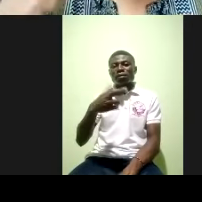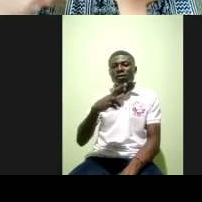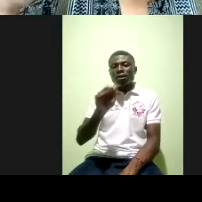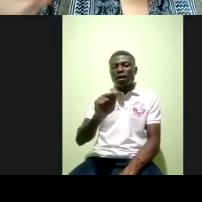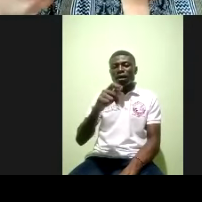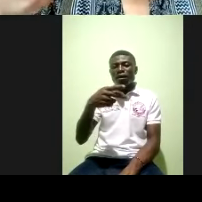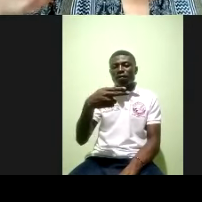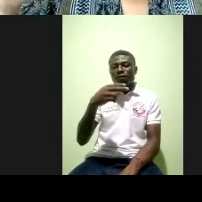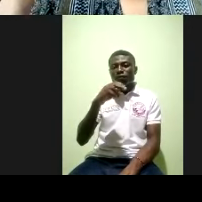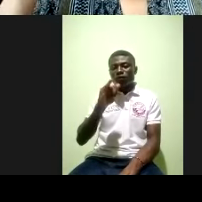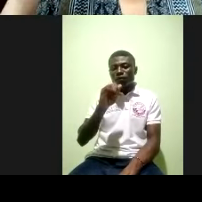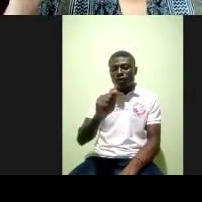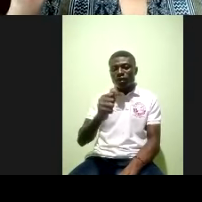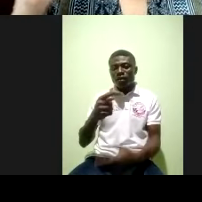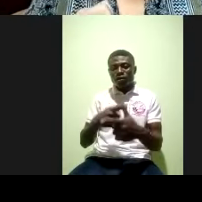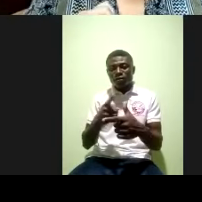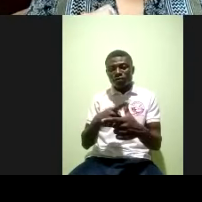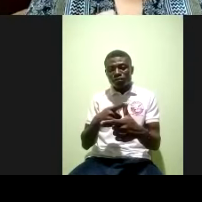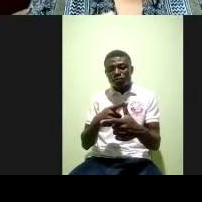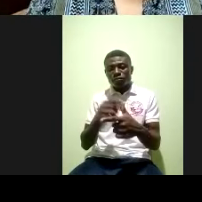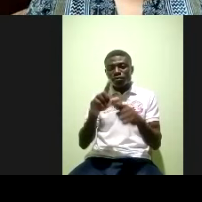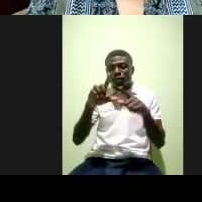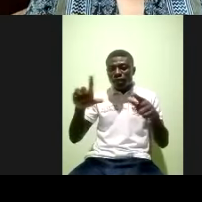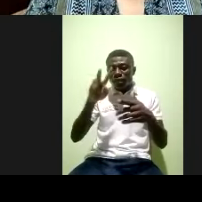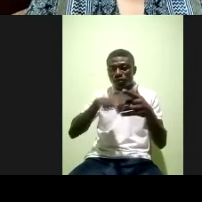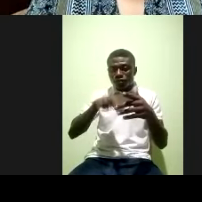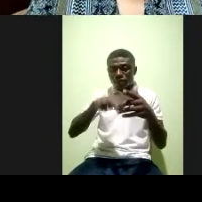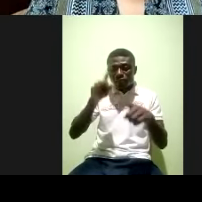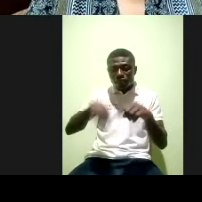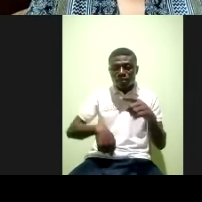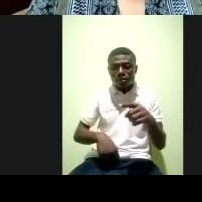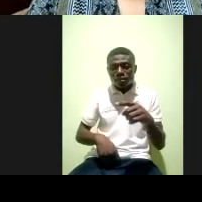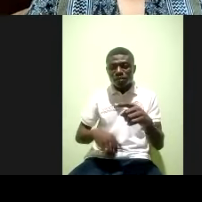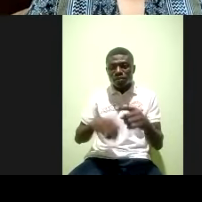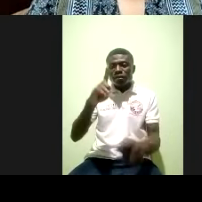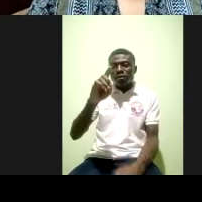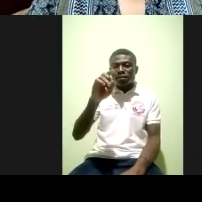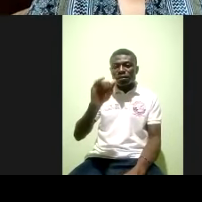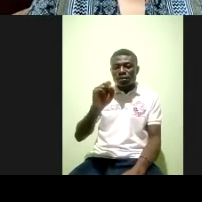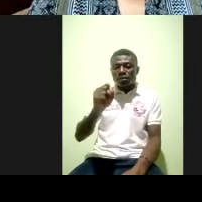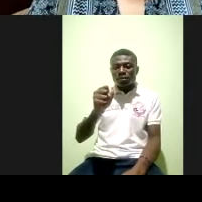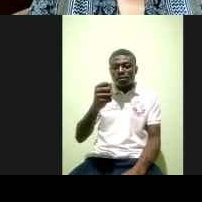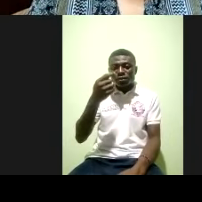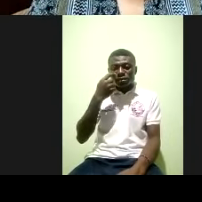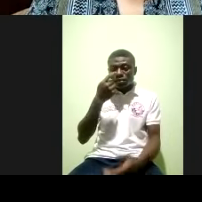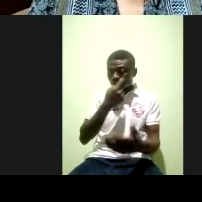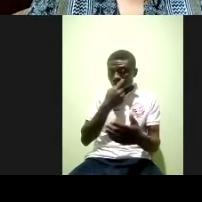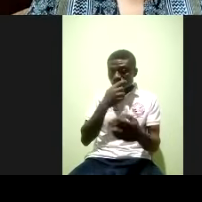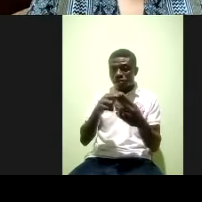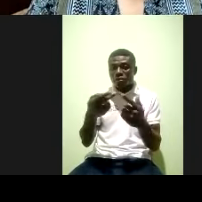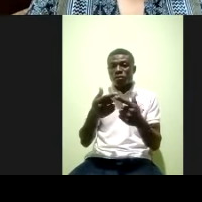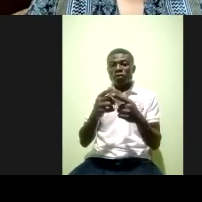disabilities. Dyslexia, a language and a reading disorder. Dysgraphia is the problem with written language